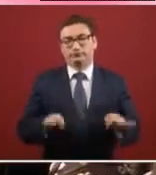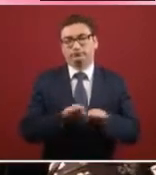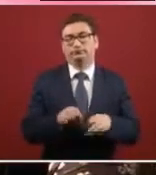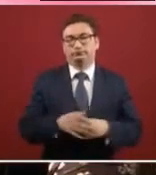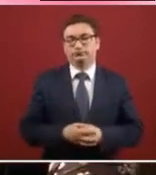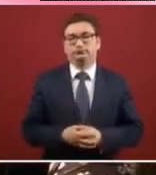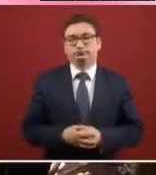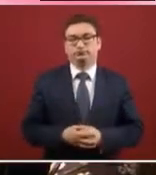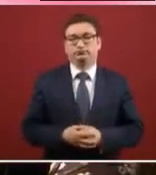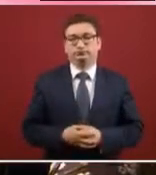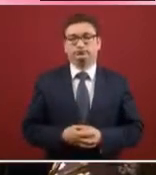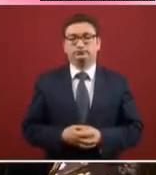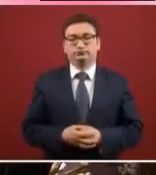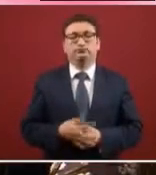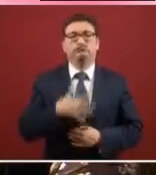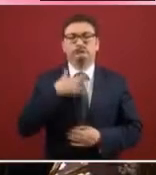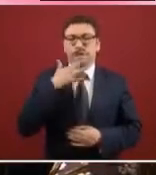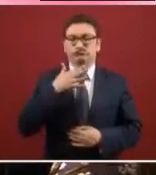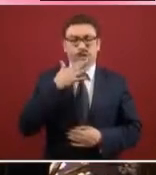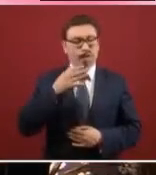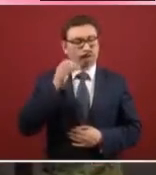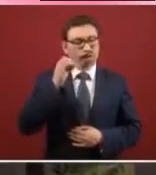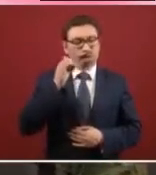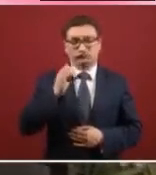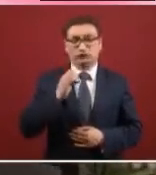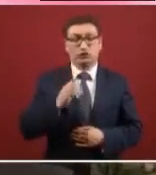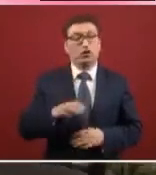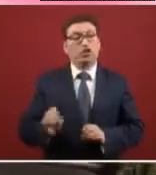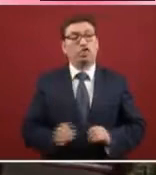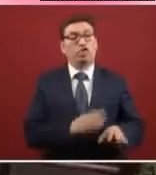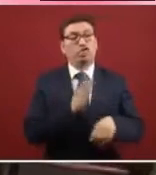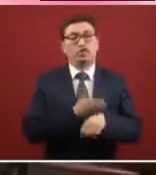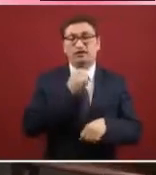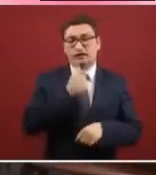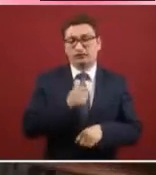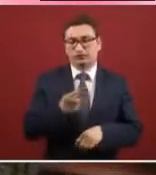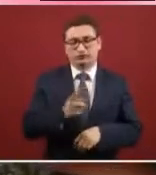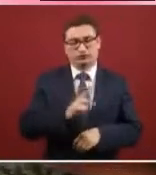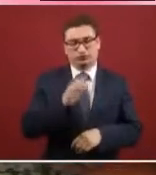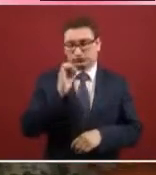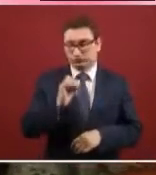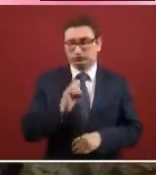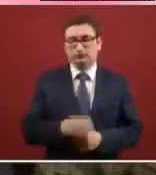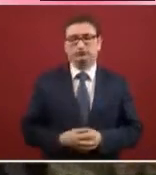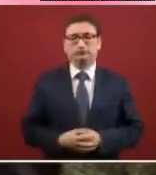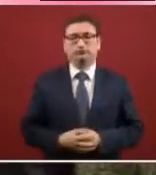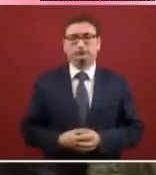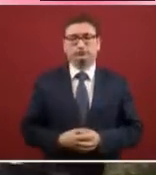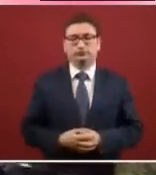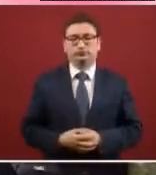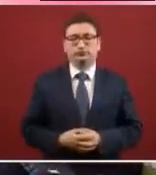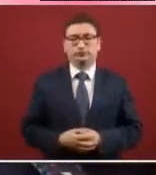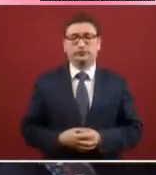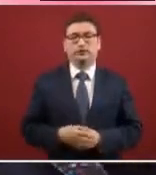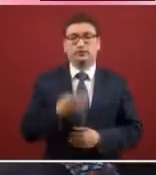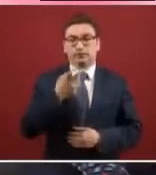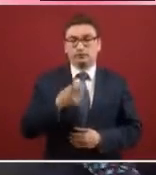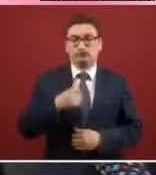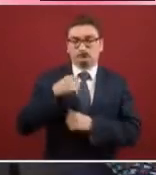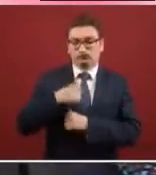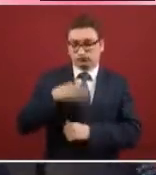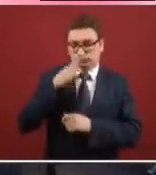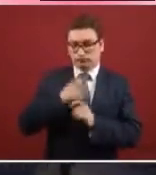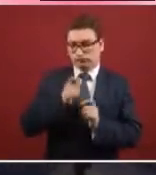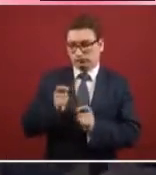here. Cero corrupción, so zero corruption, zero impunity. Y tener a los mejores and to have the best